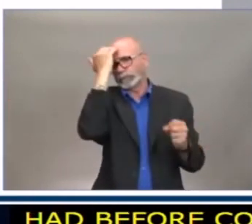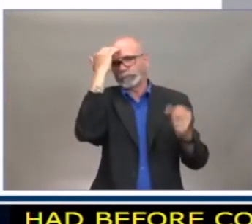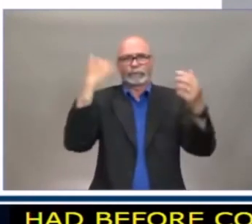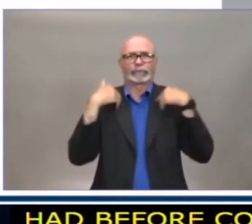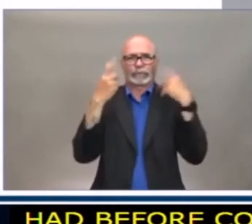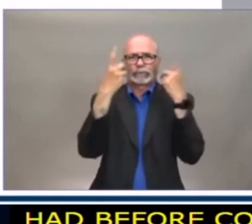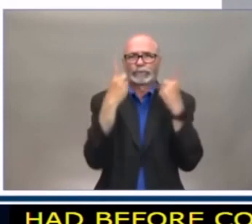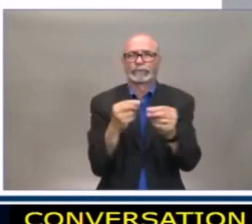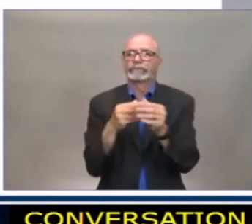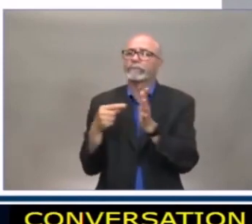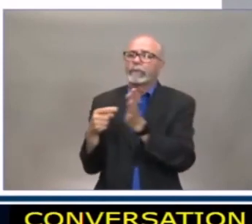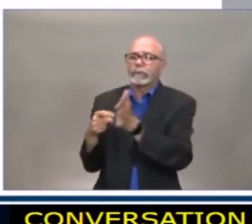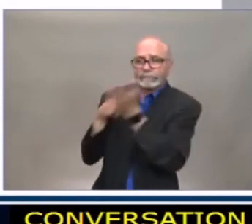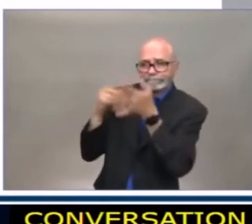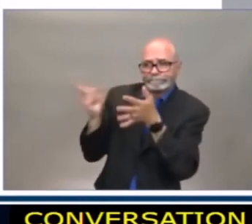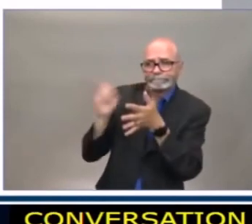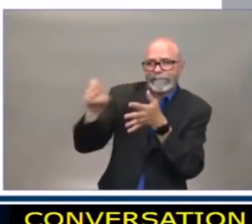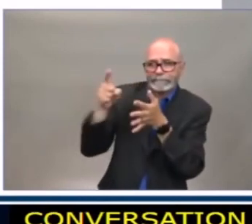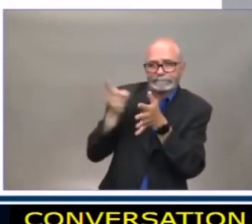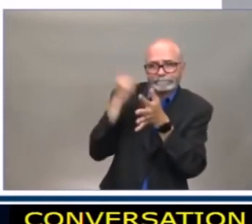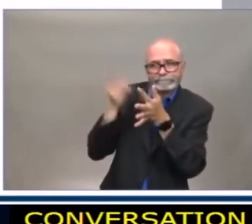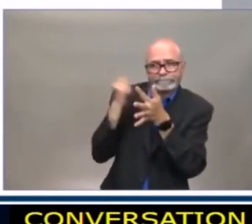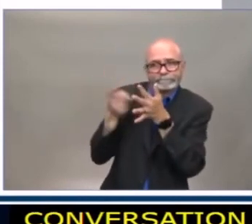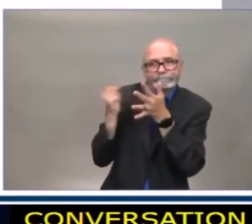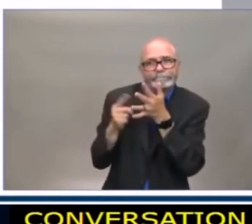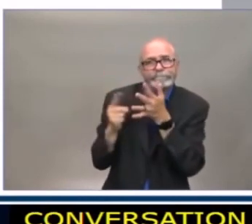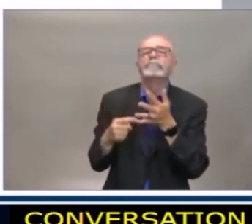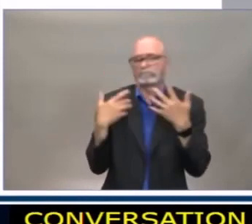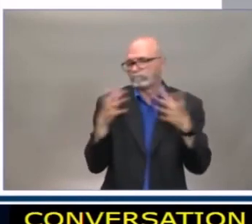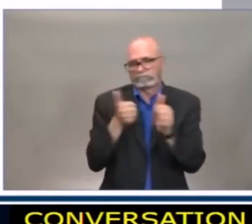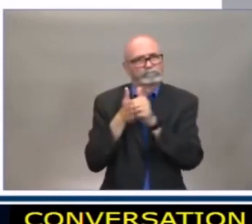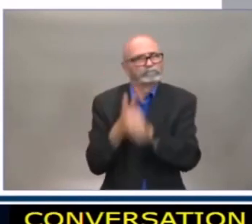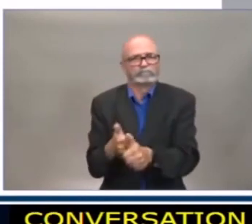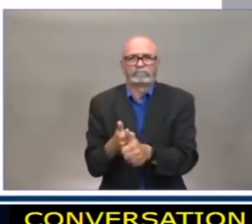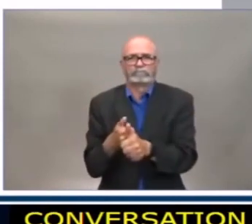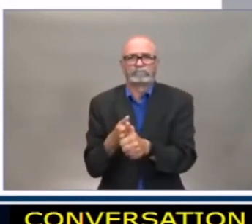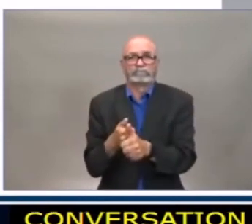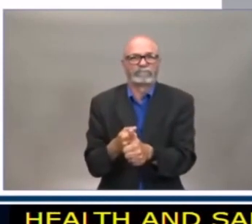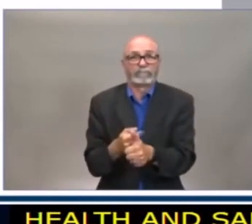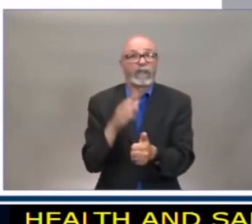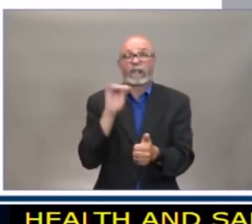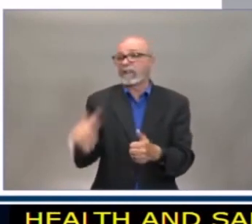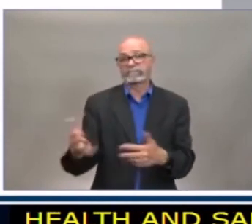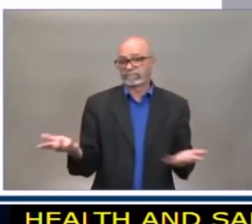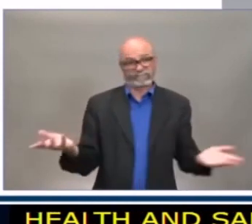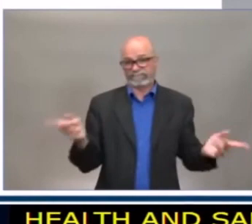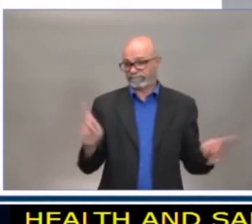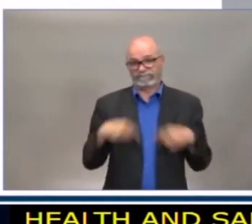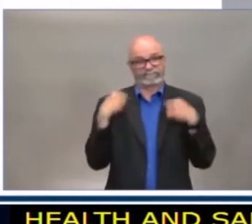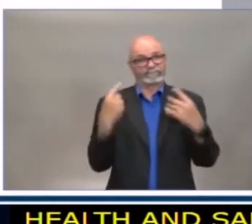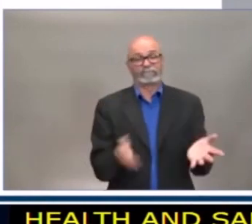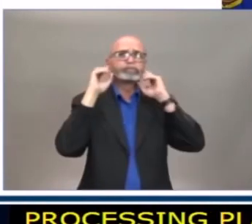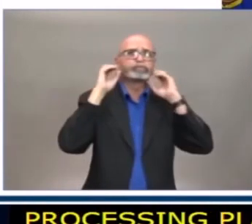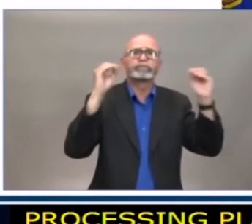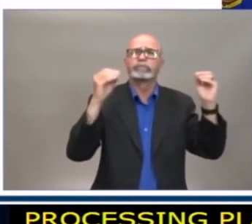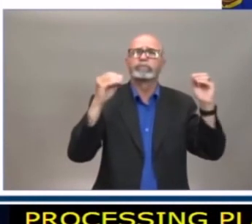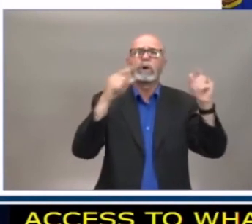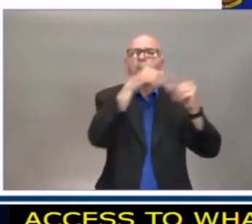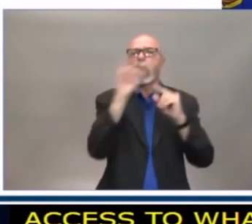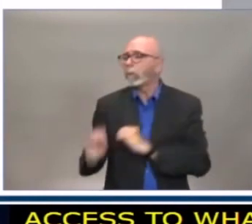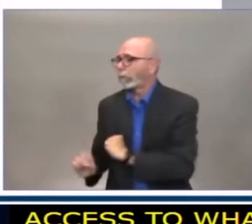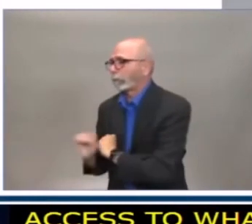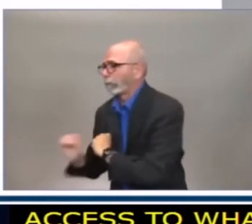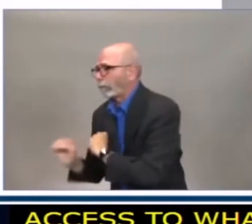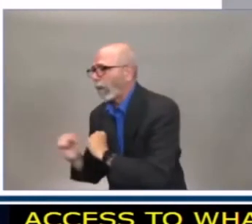requirements related to COVID-19 that have always been in place for businesses who have been able to remain open. There are